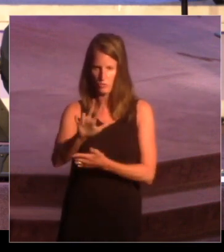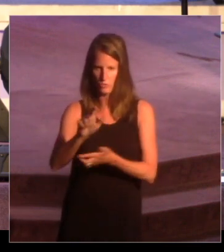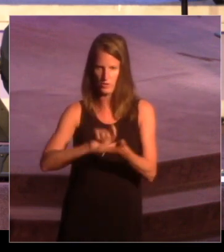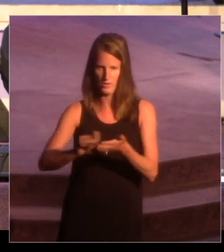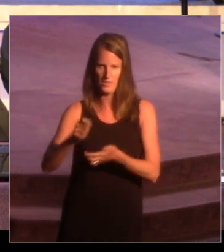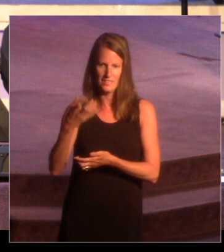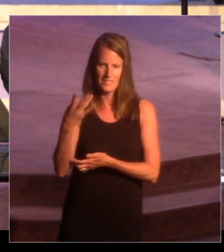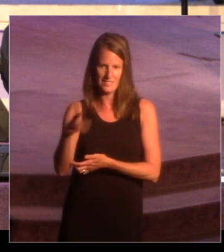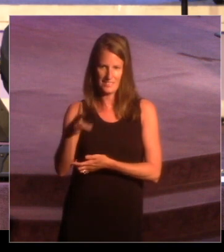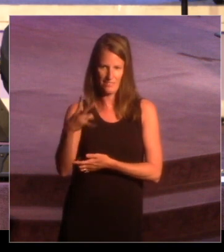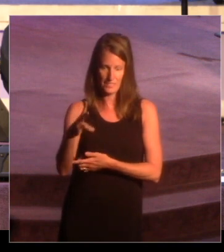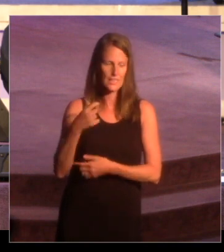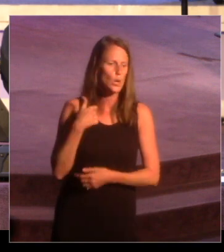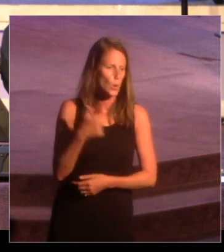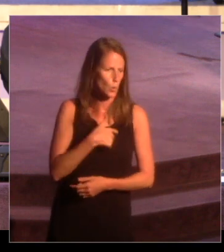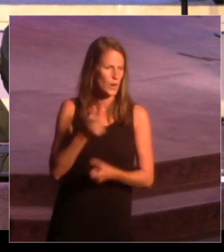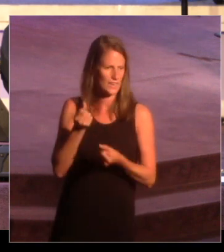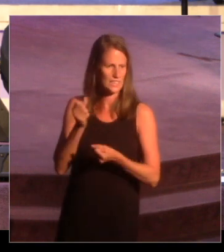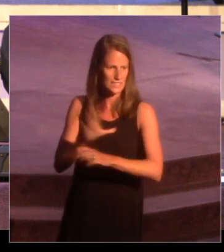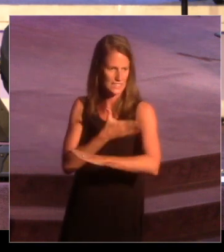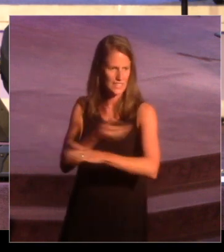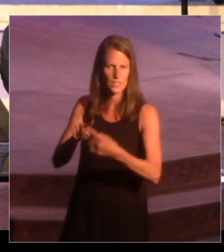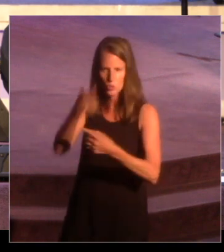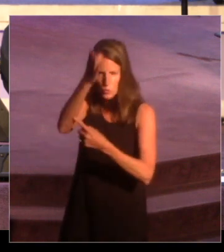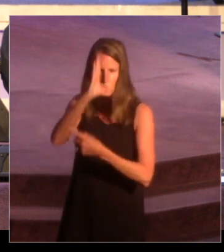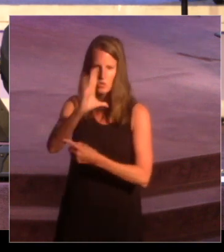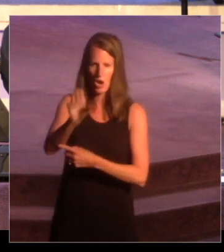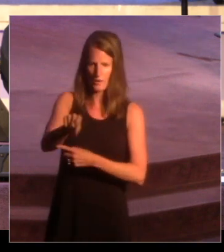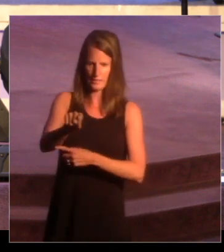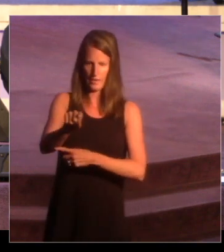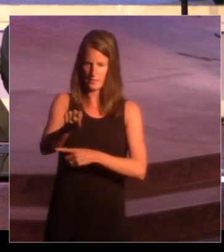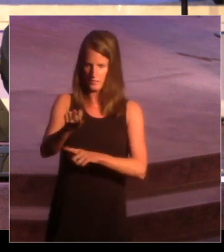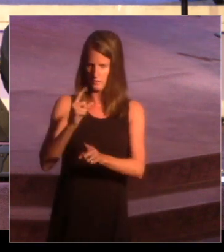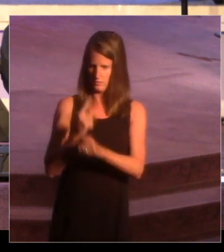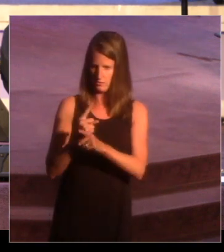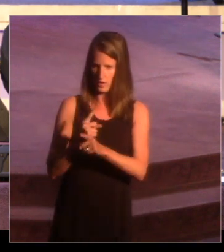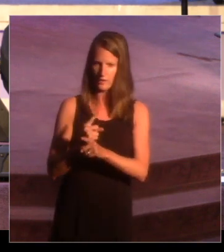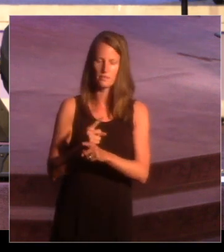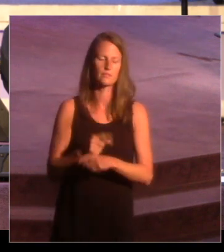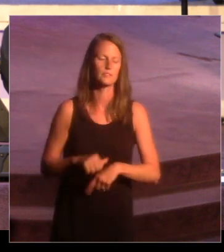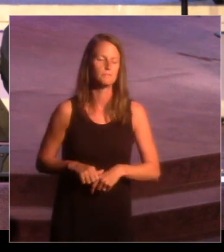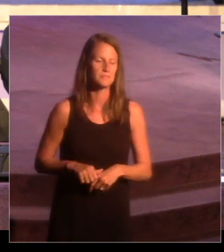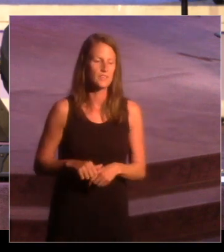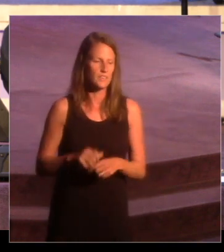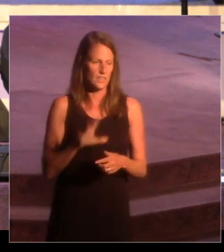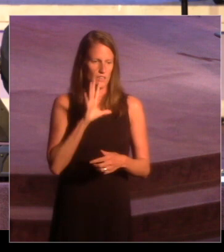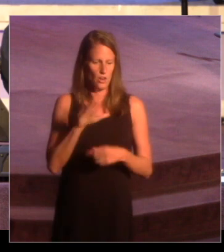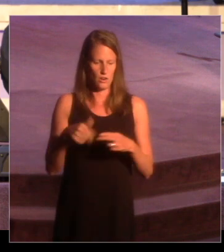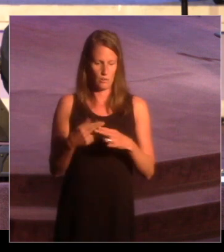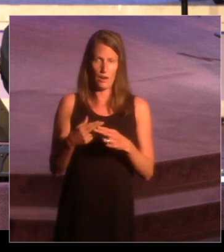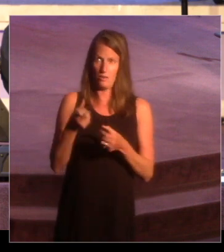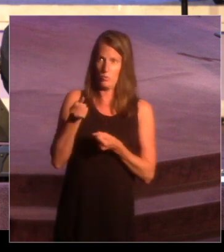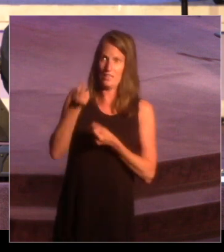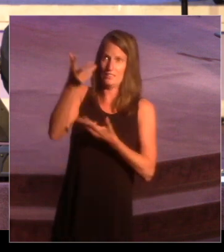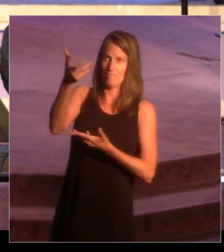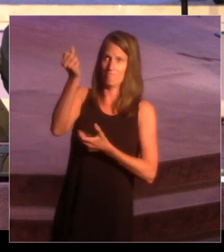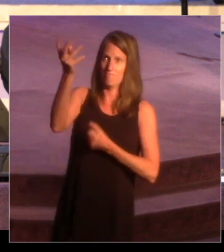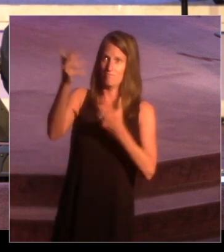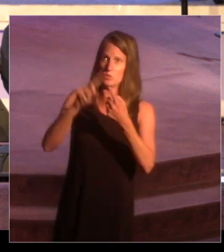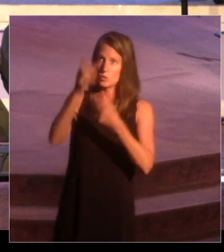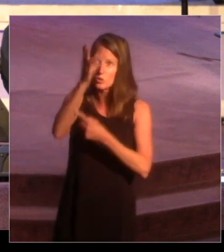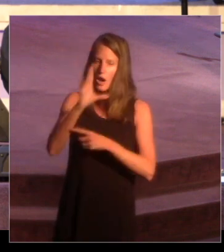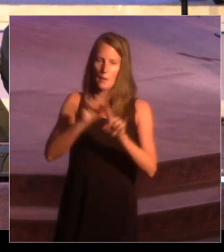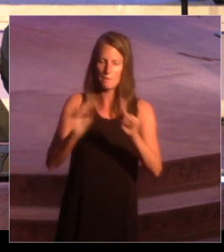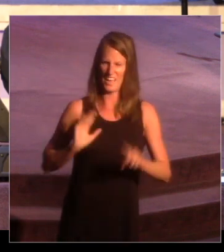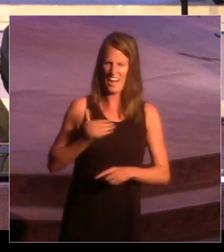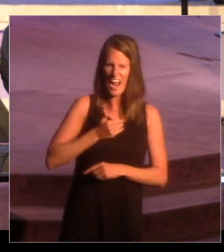sing songs to God. Yes, we sing to him, as we've done this morning. He actually, the next two verses in this passage talk about us singing to God. But we have a